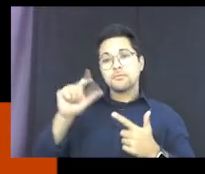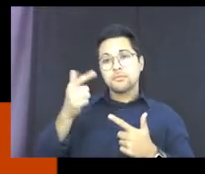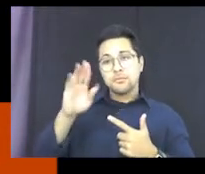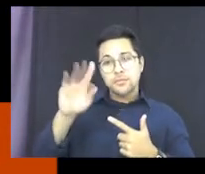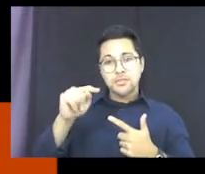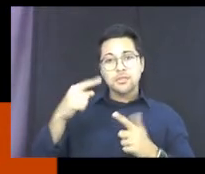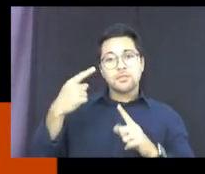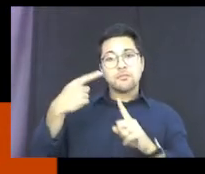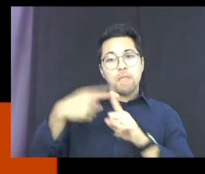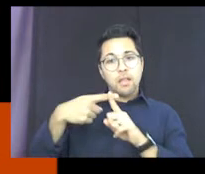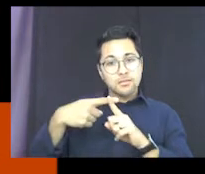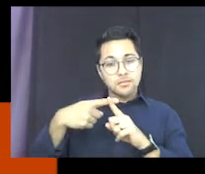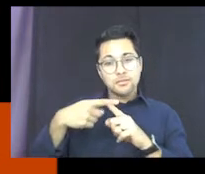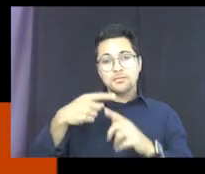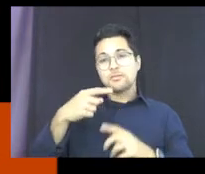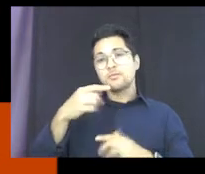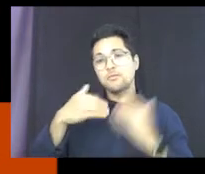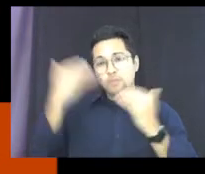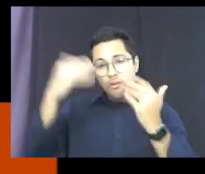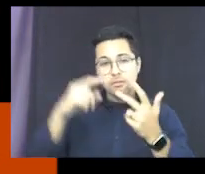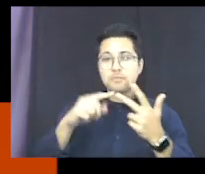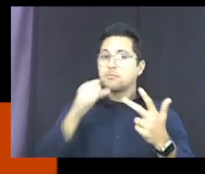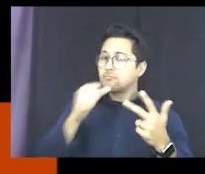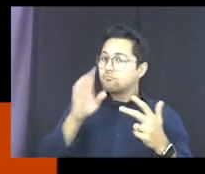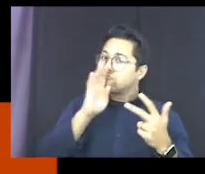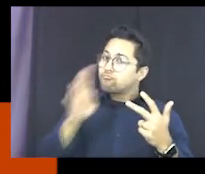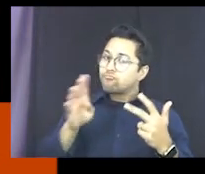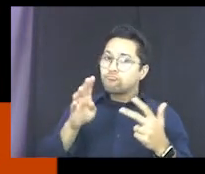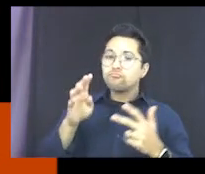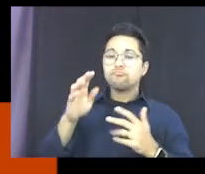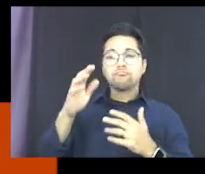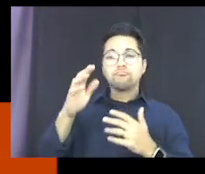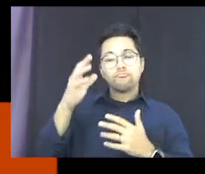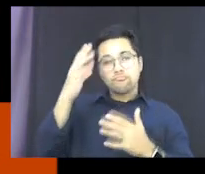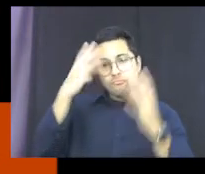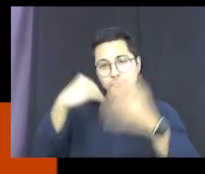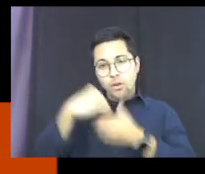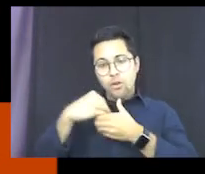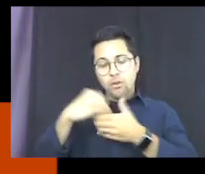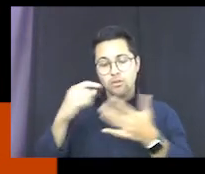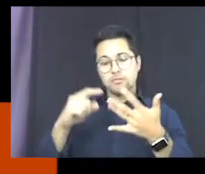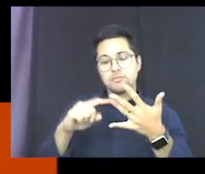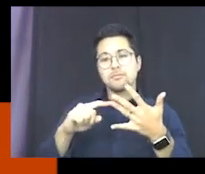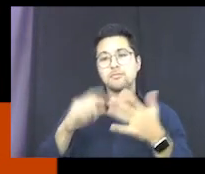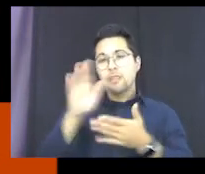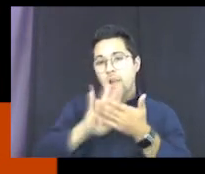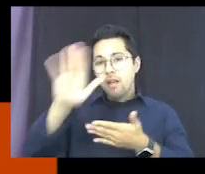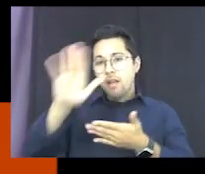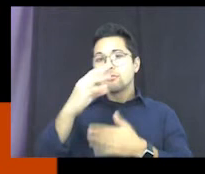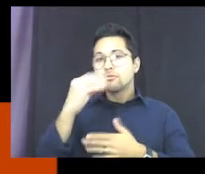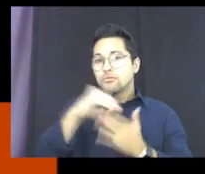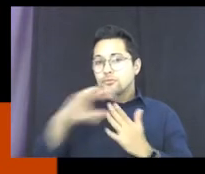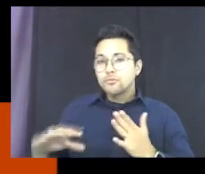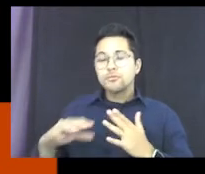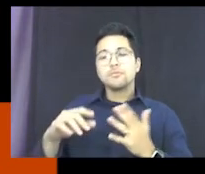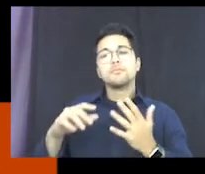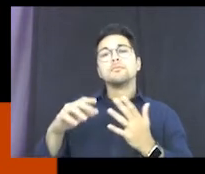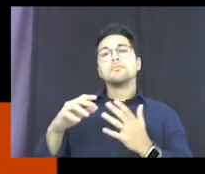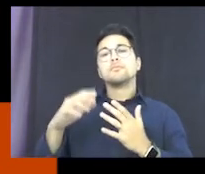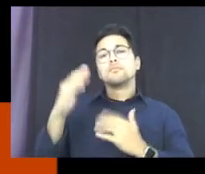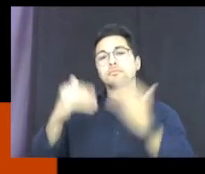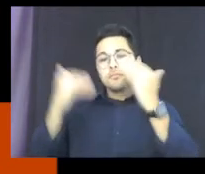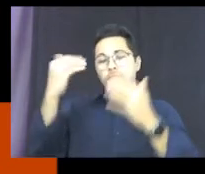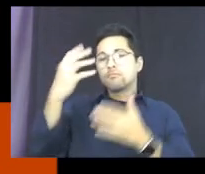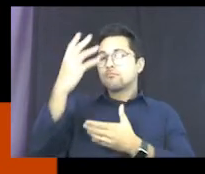LGBTQ+ autistic adults, nonverbal autistic adults, autistic college students, autistic adults within a